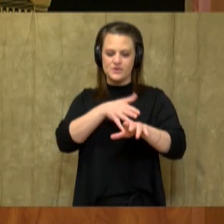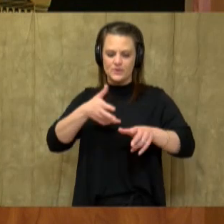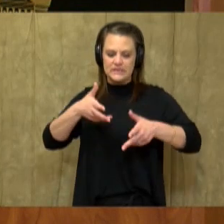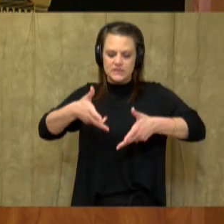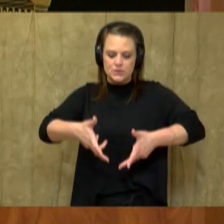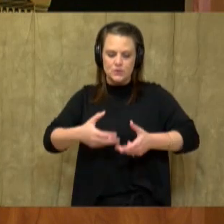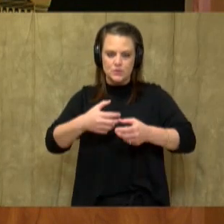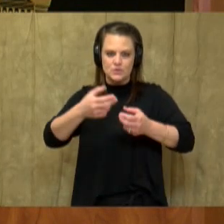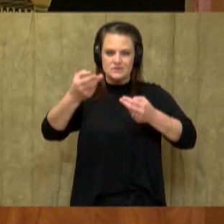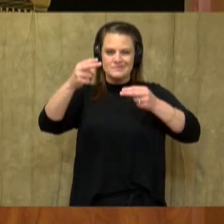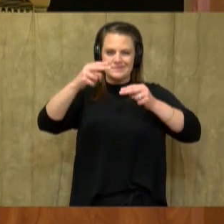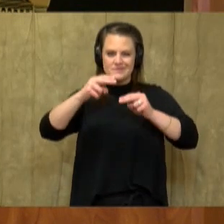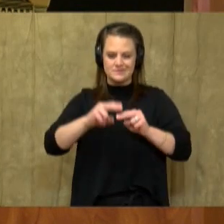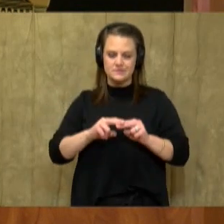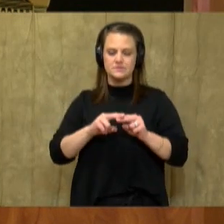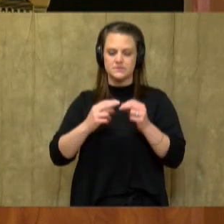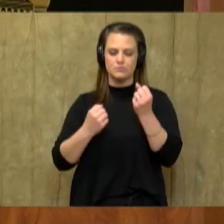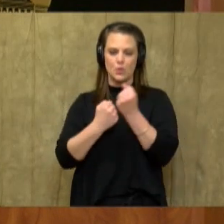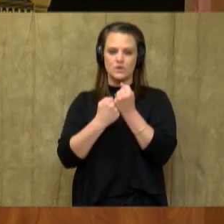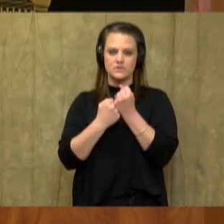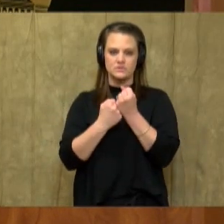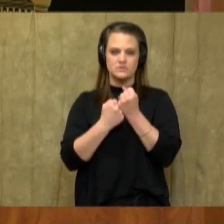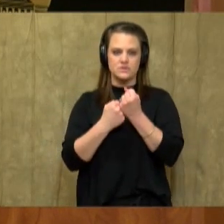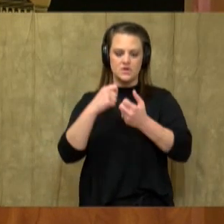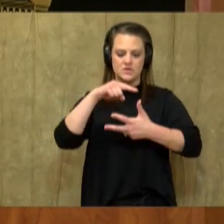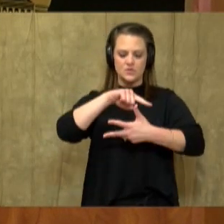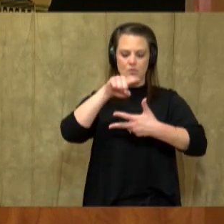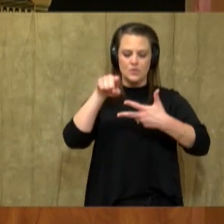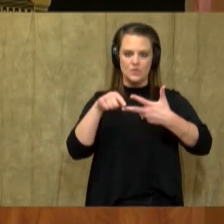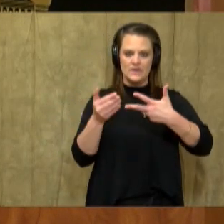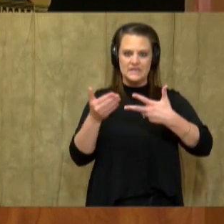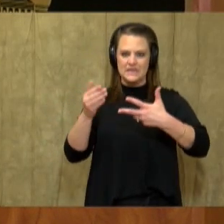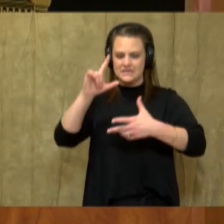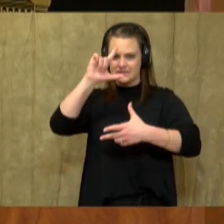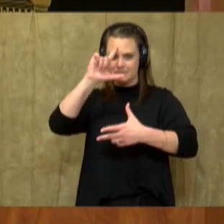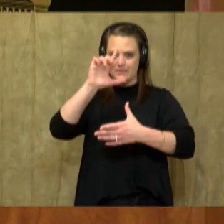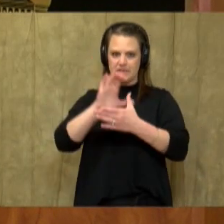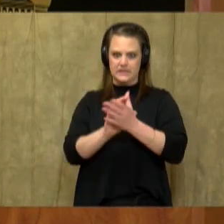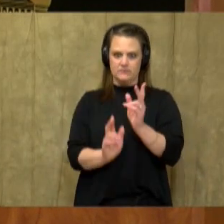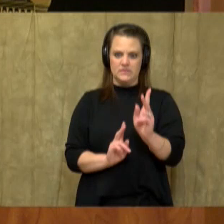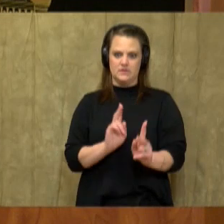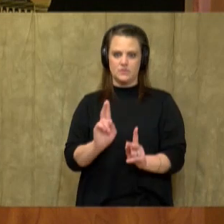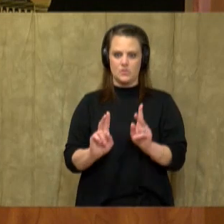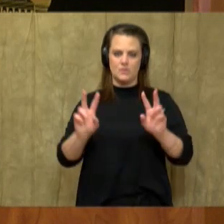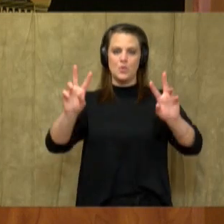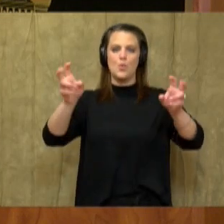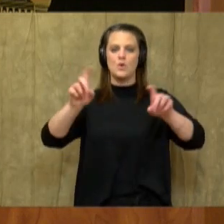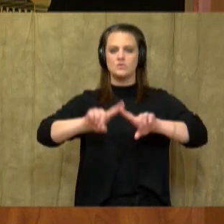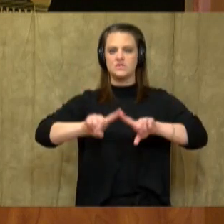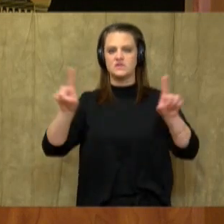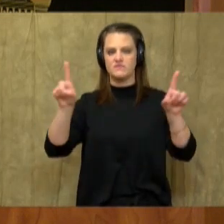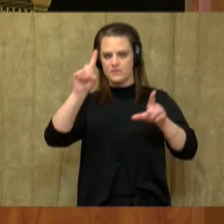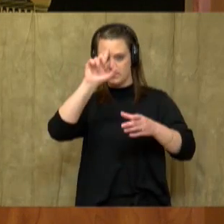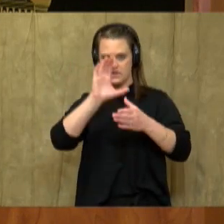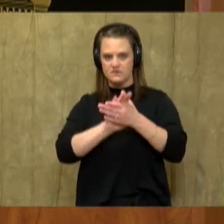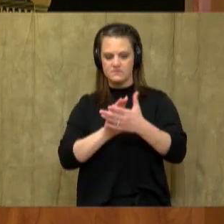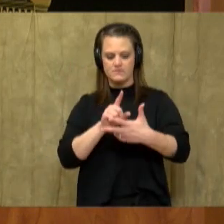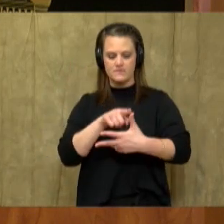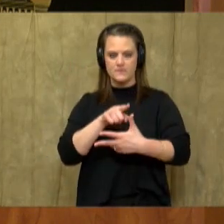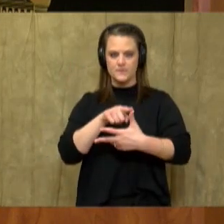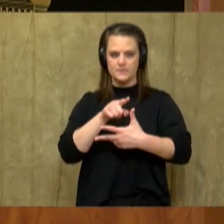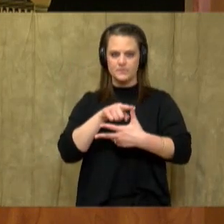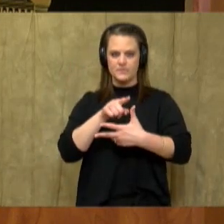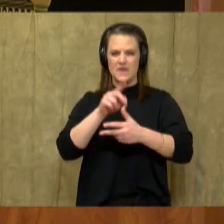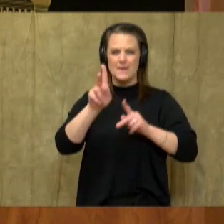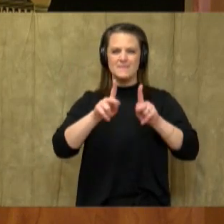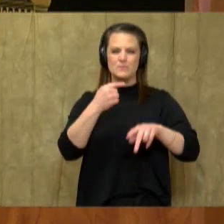lose support for the war. There are three things that people believed, and I'm going to quote these different beliefs. Number one, people would